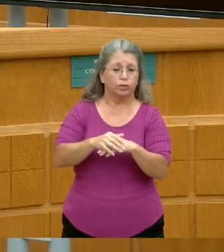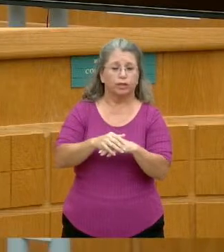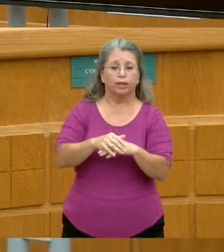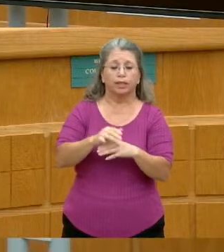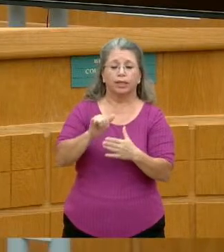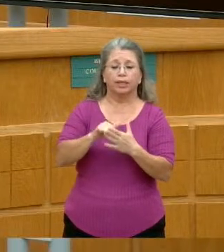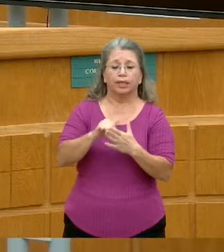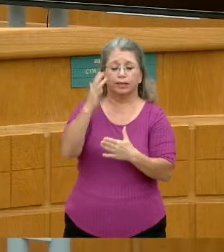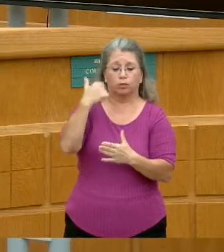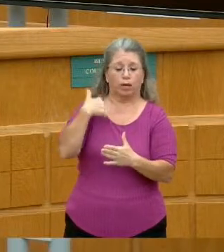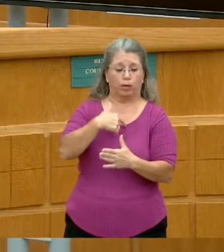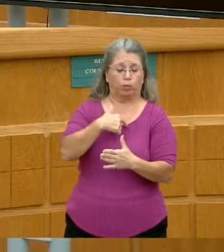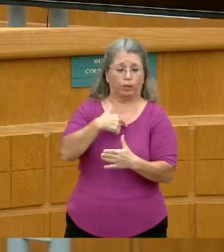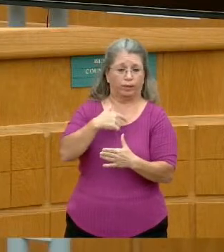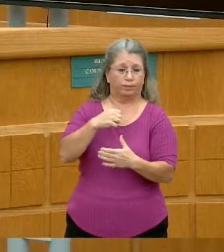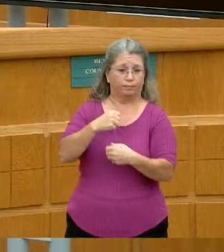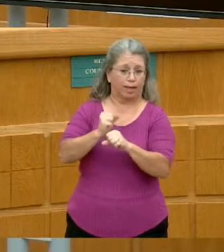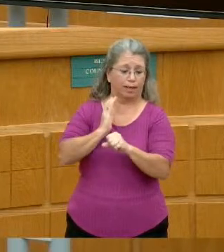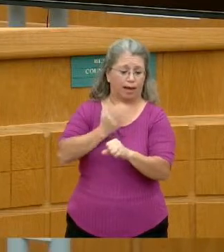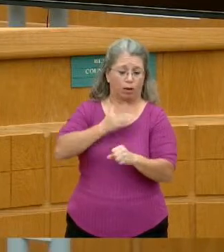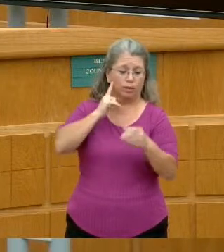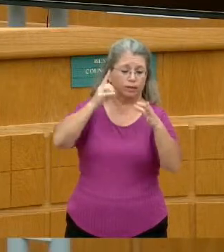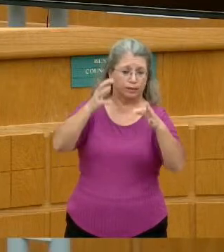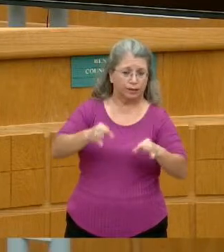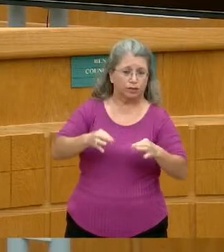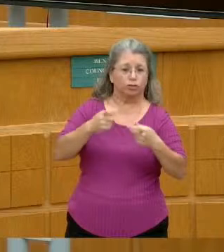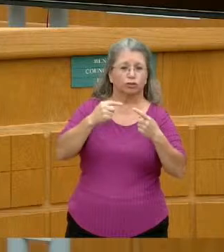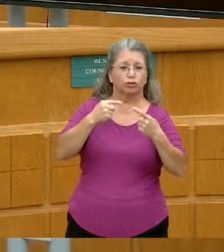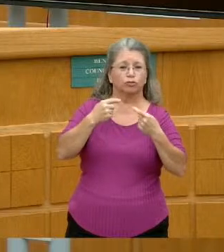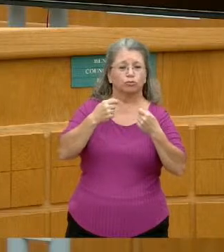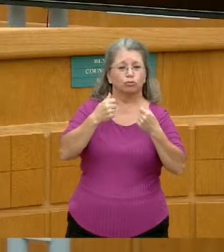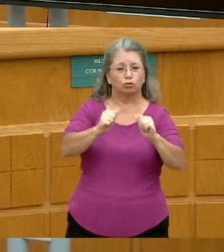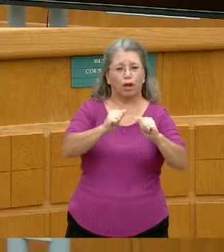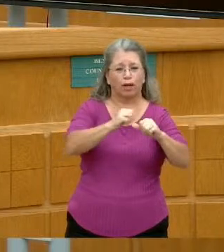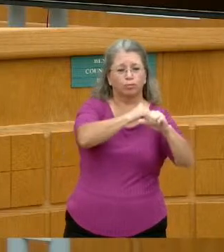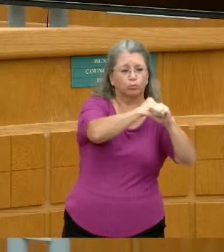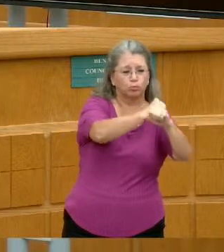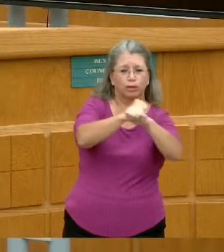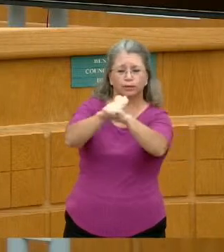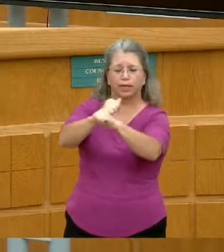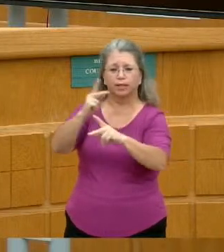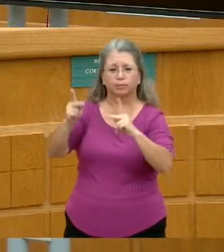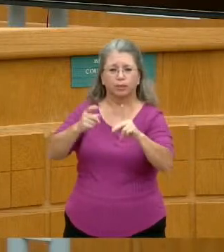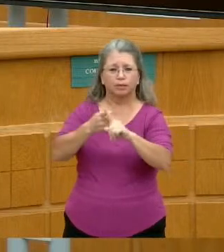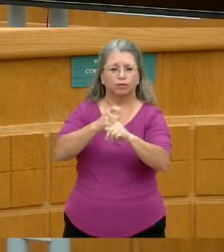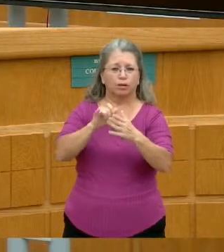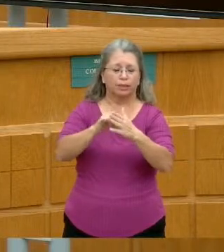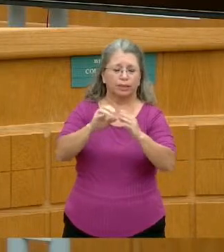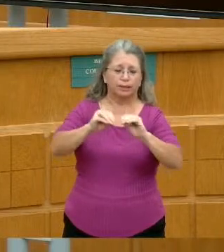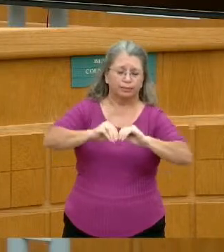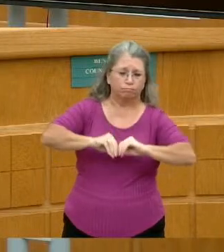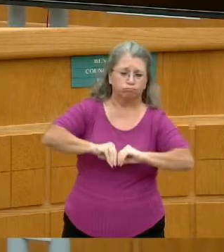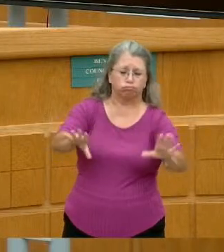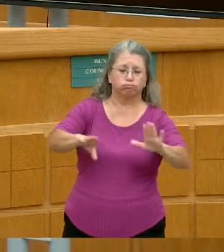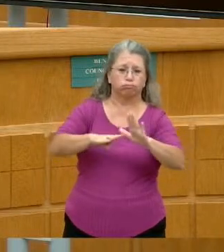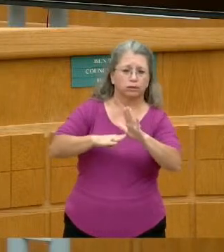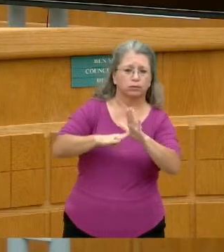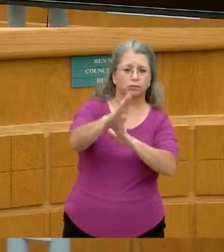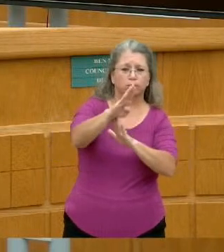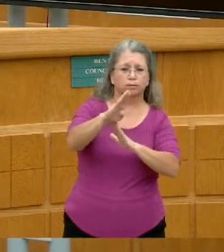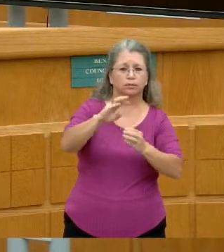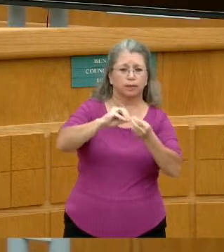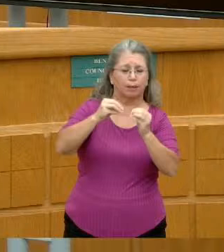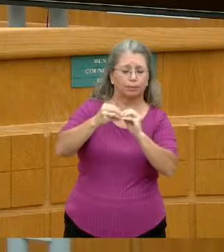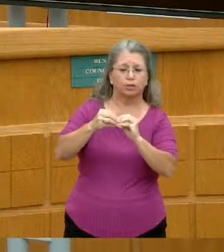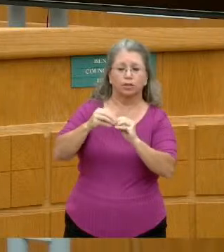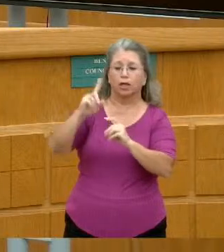to try to protect people in the continued spread and explosion of this COVID. So the governor has issued his orders, and